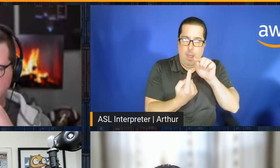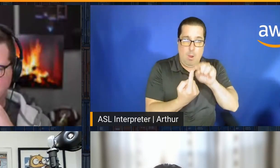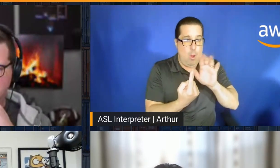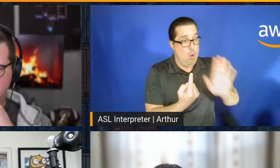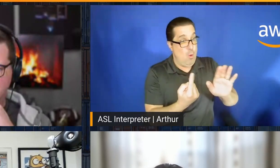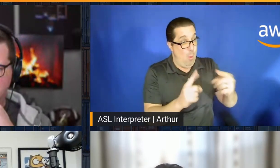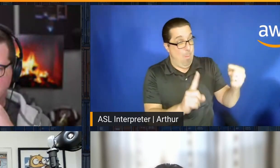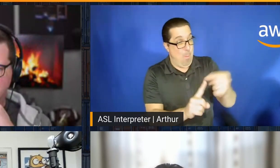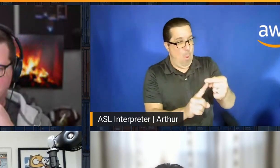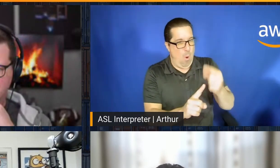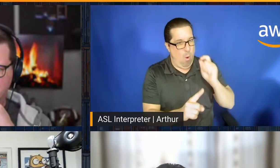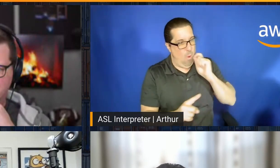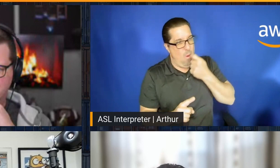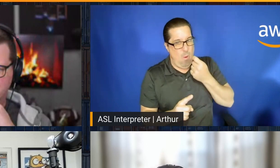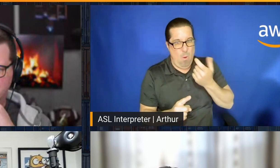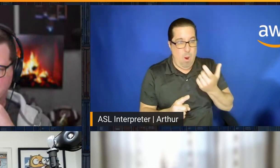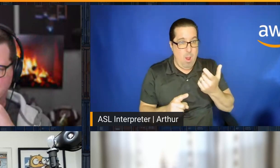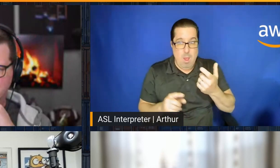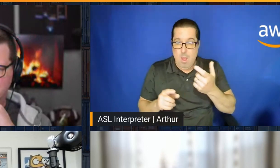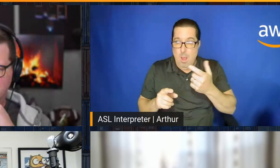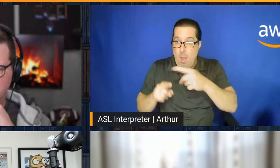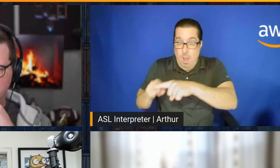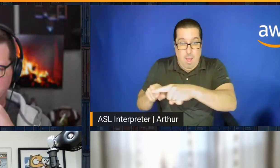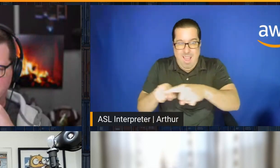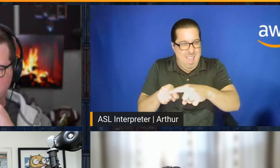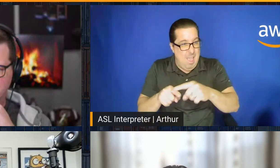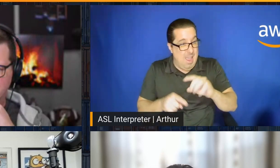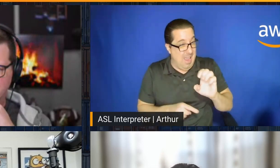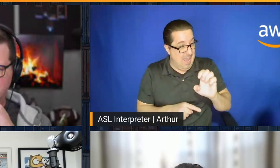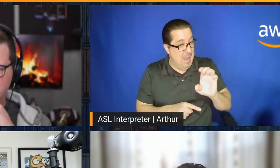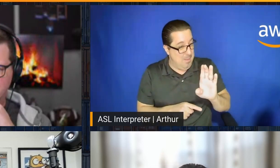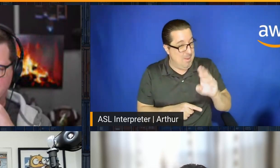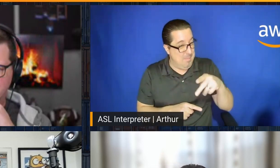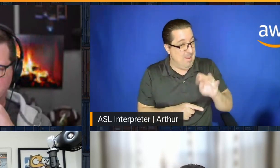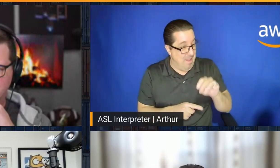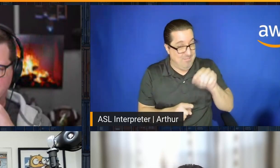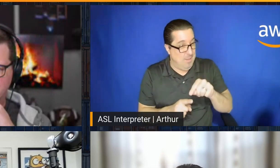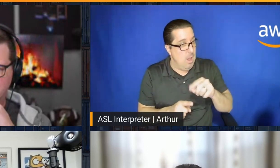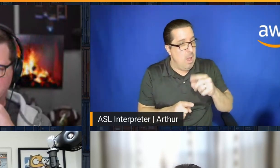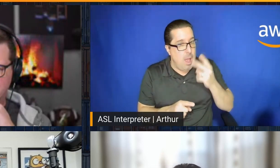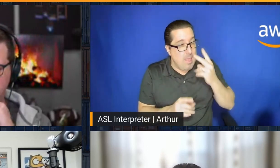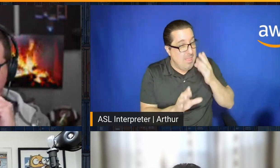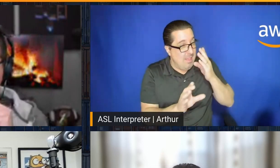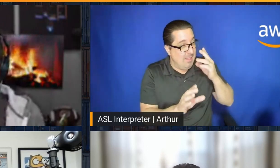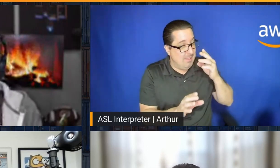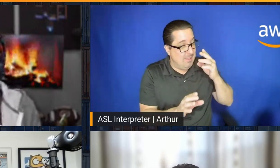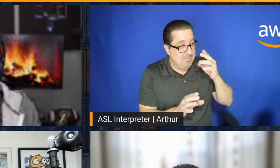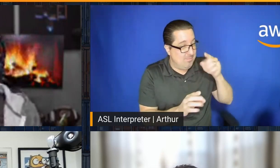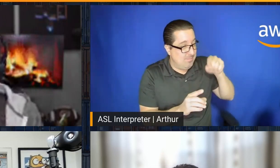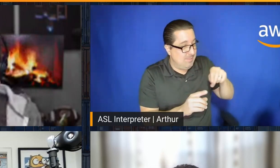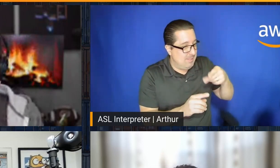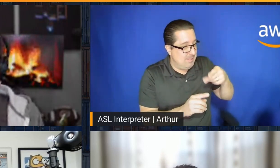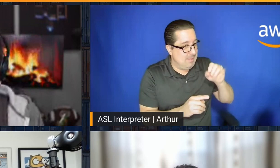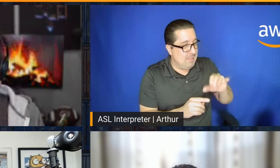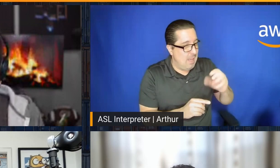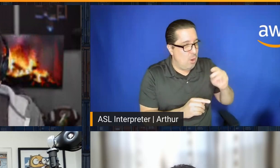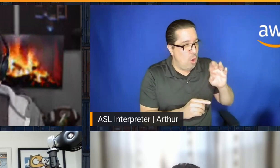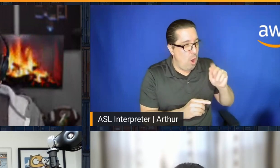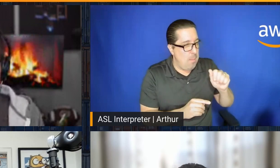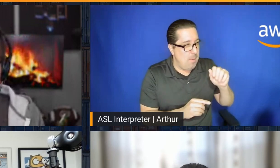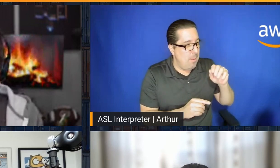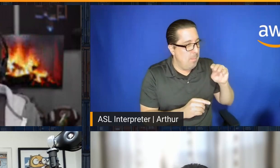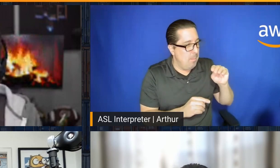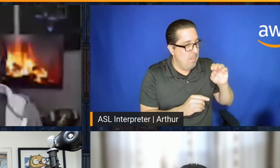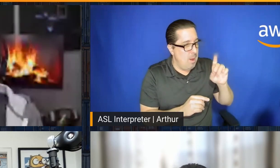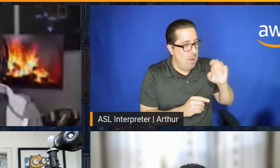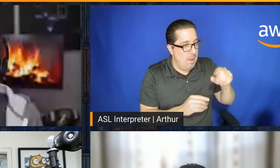the neat thing that we're bringing to it with eBPF, is that like in the sidecar model, we're effectively like putting the application